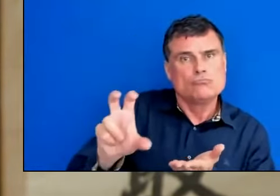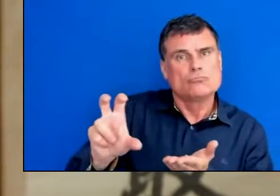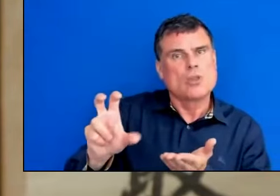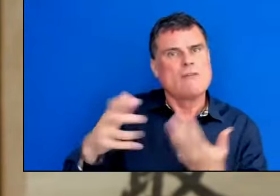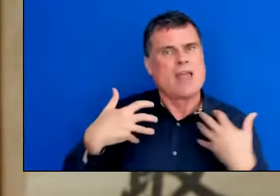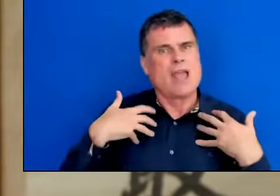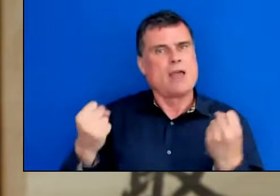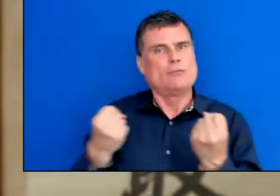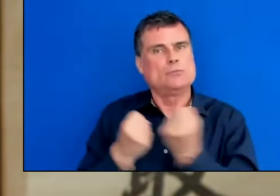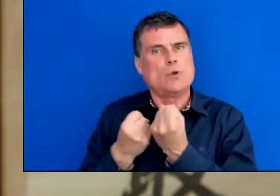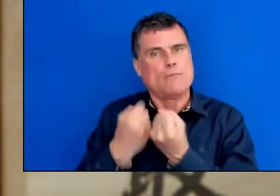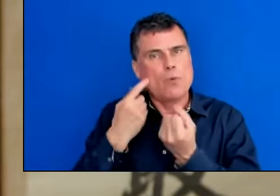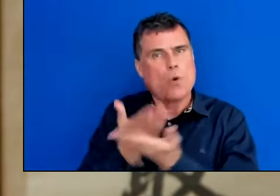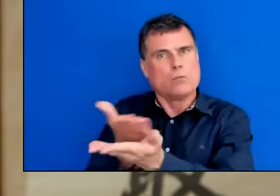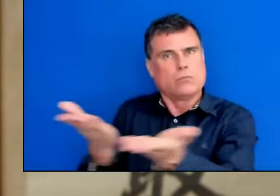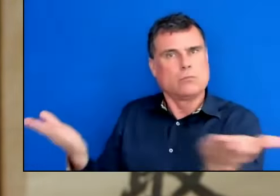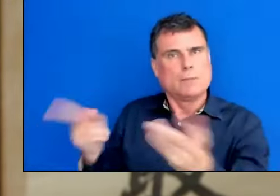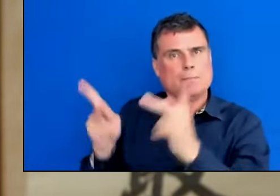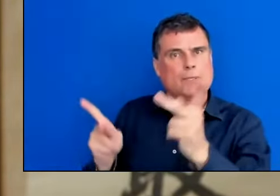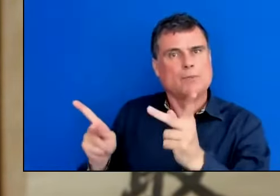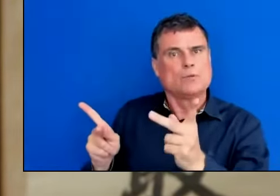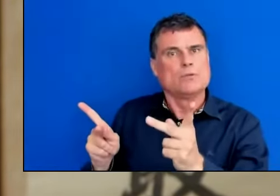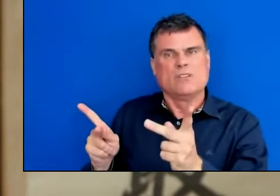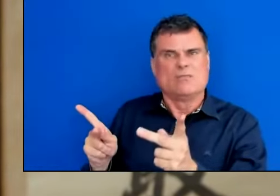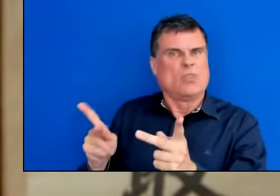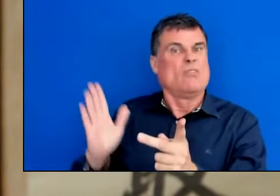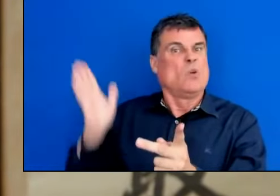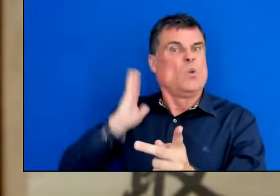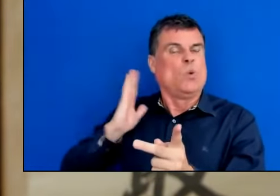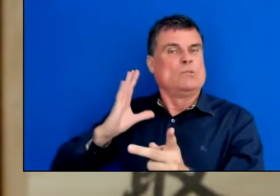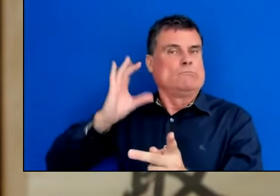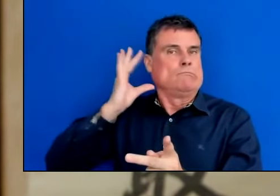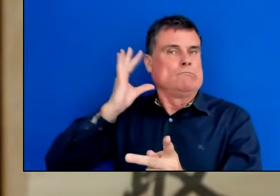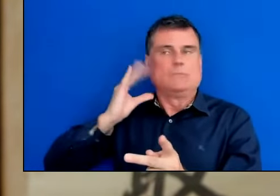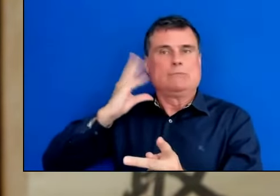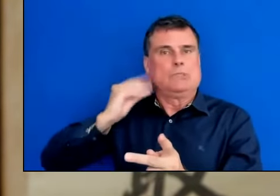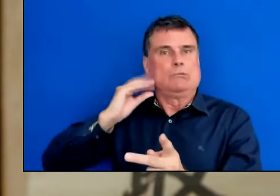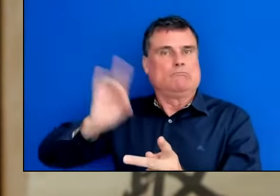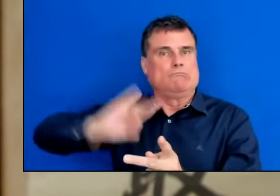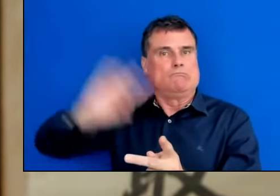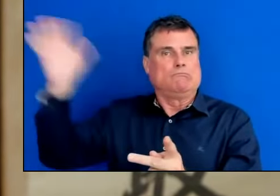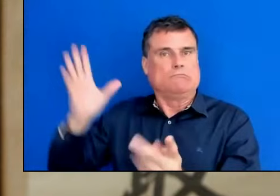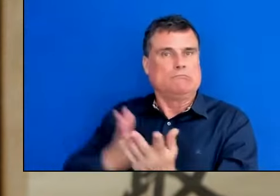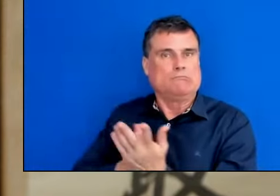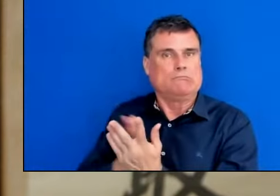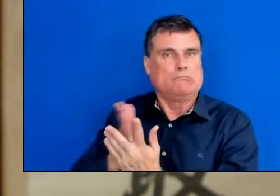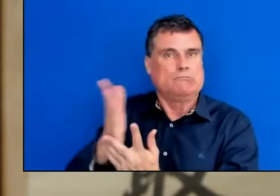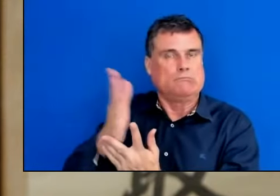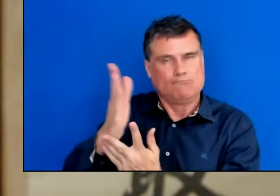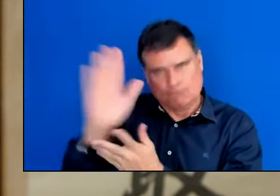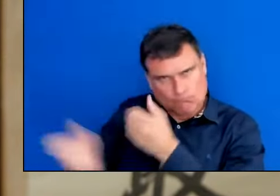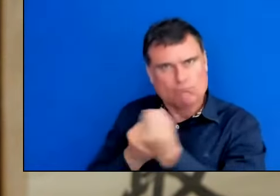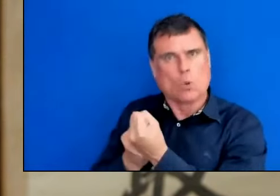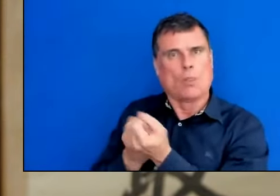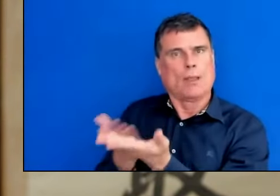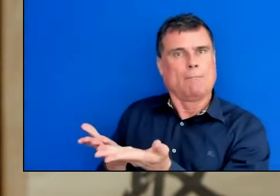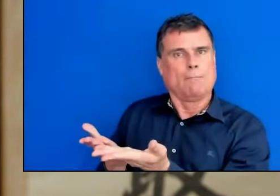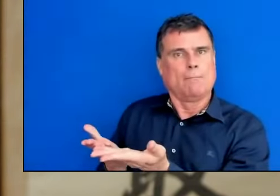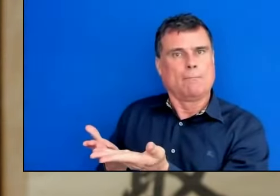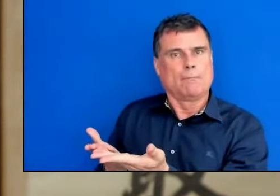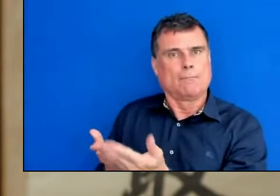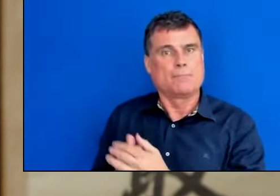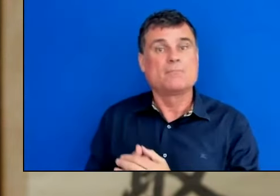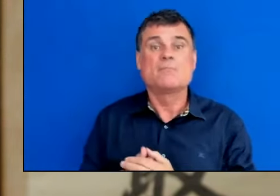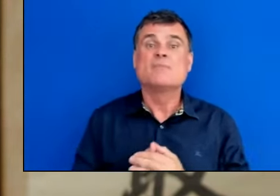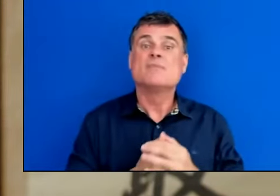survivors. Our team, led by Aiko Eby, backed up by Kathy McAhara, Ruth Coles,